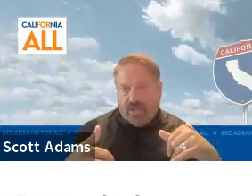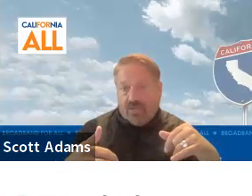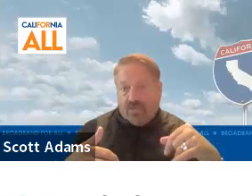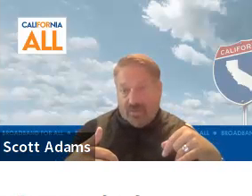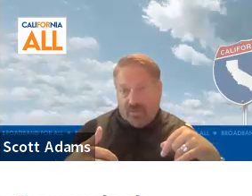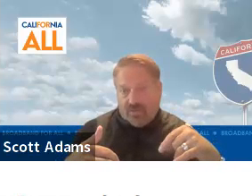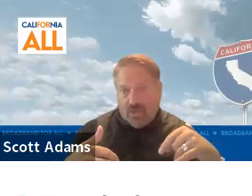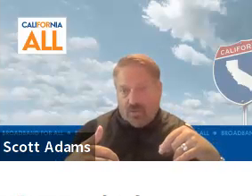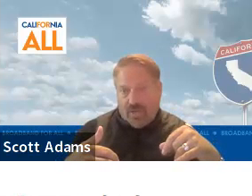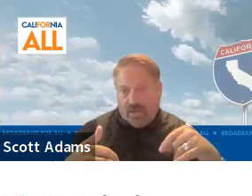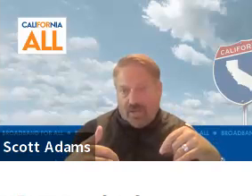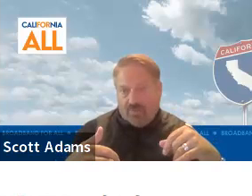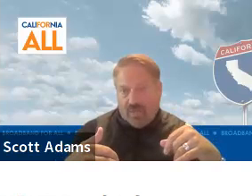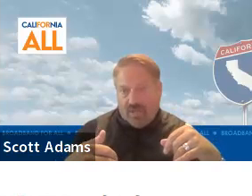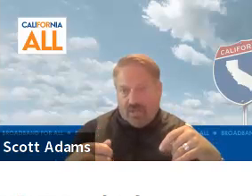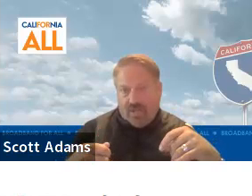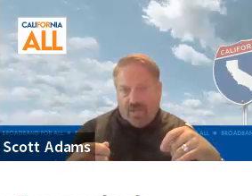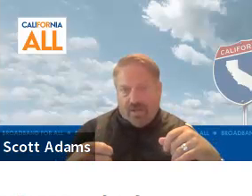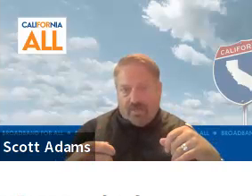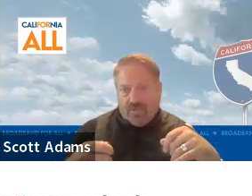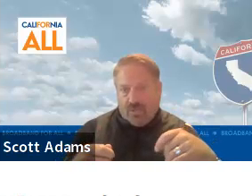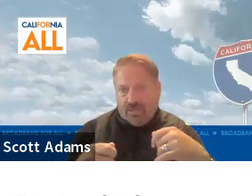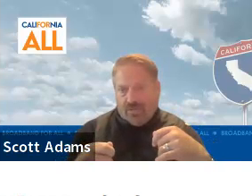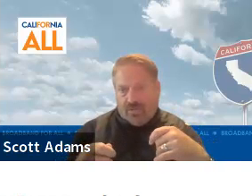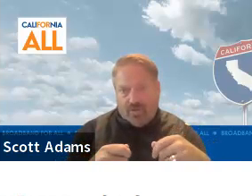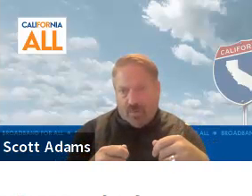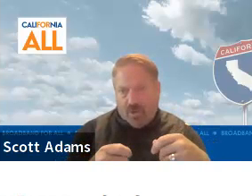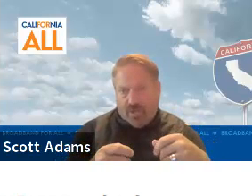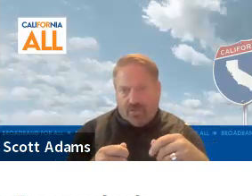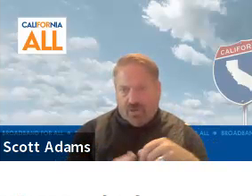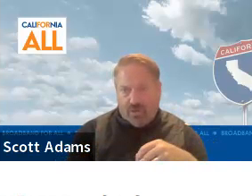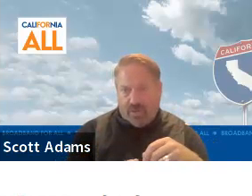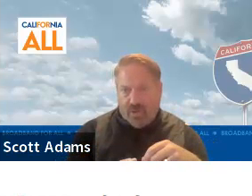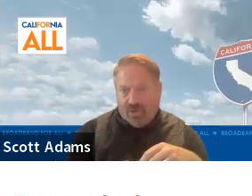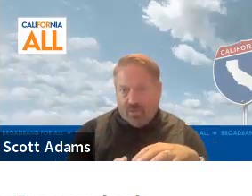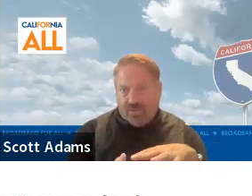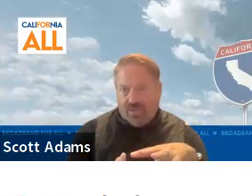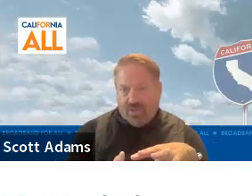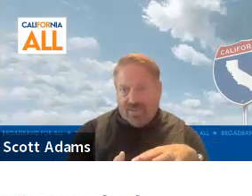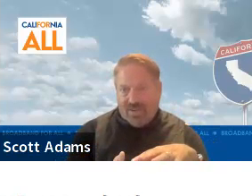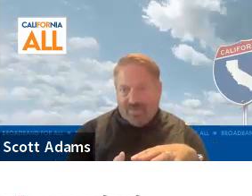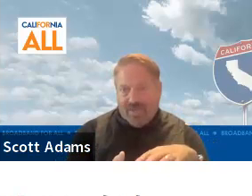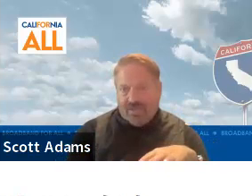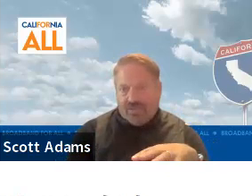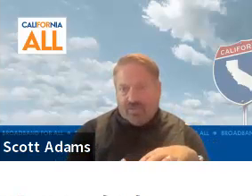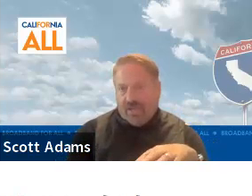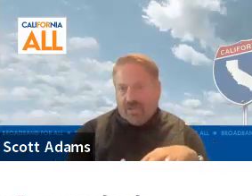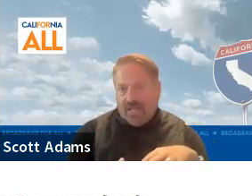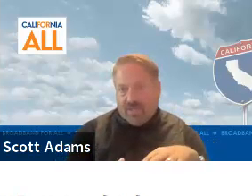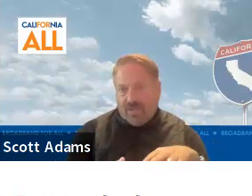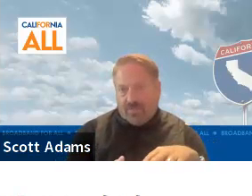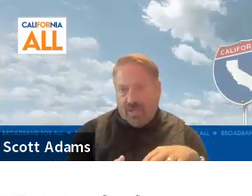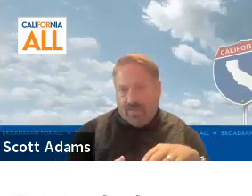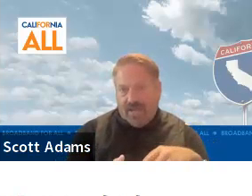in San Francisco and have been doing survey parties or going around with the survey